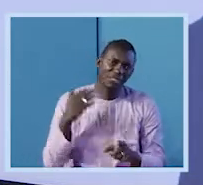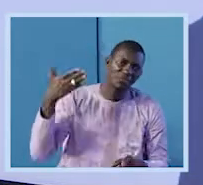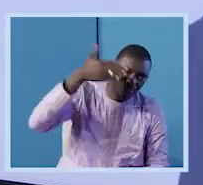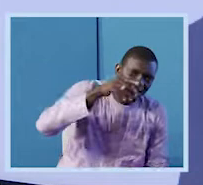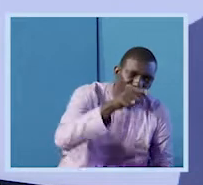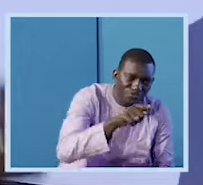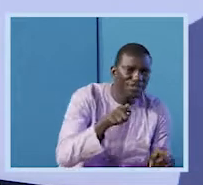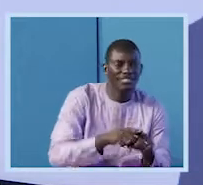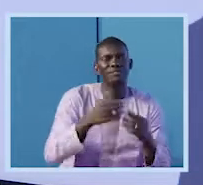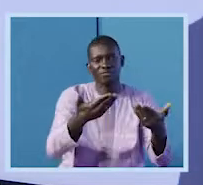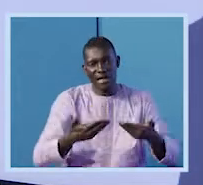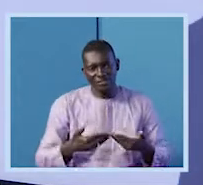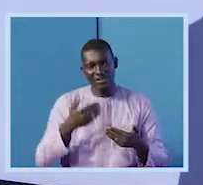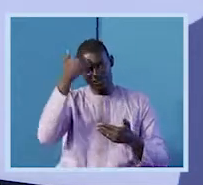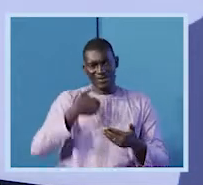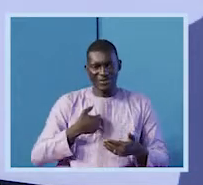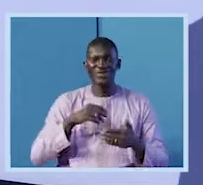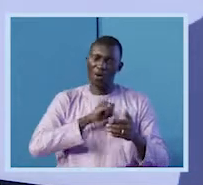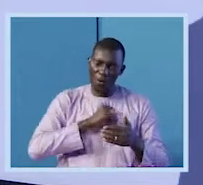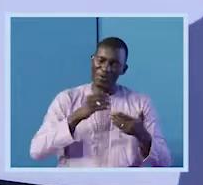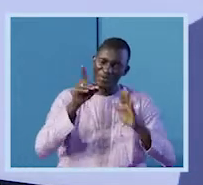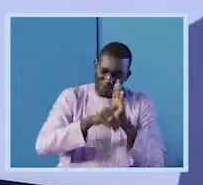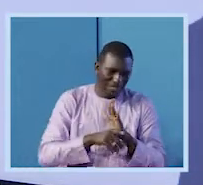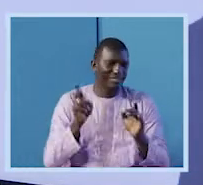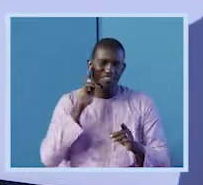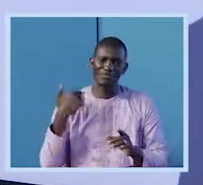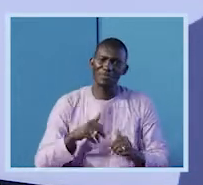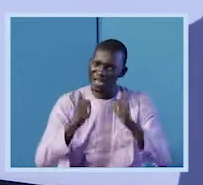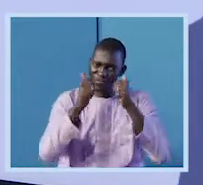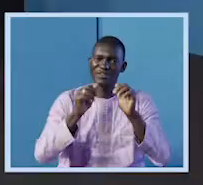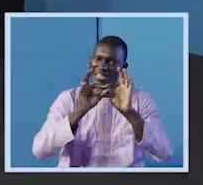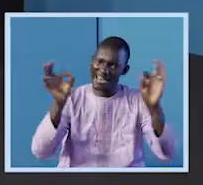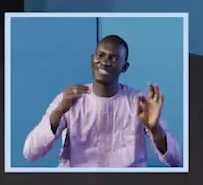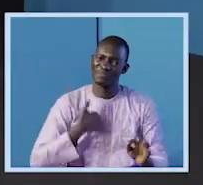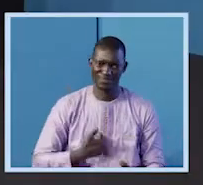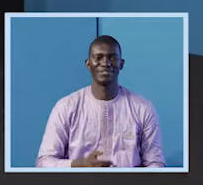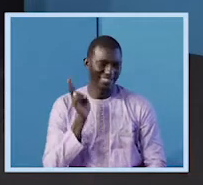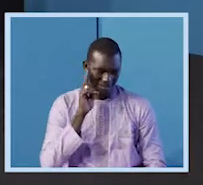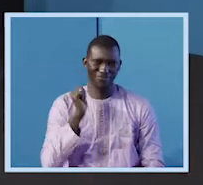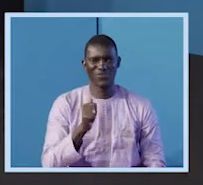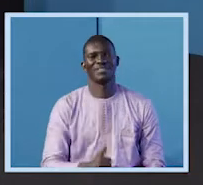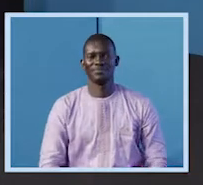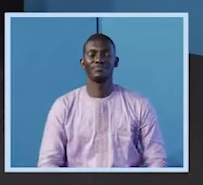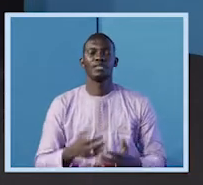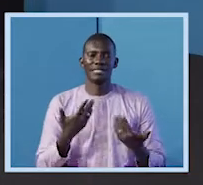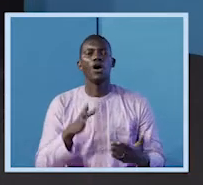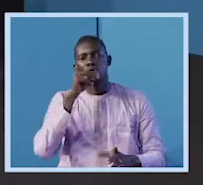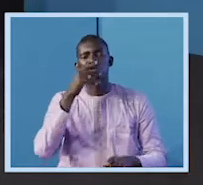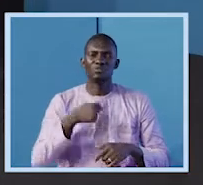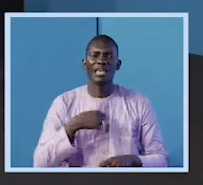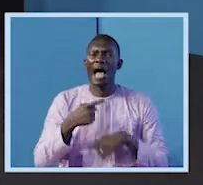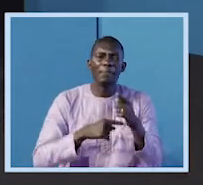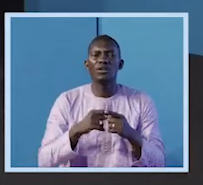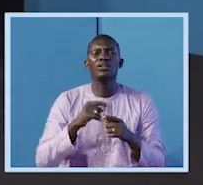visiting you and they will be inviting you to their programs. Amazing. Deaf people are very very nice Okay. people. So talk to me about how difficult it was